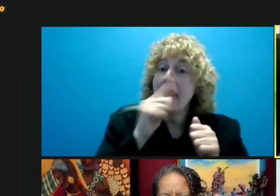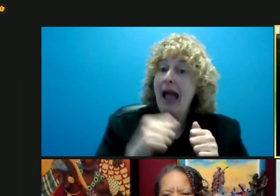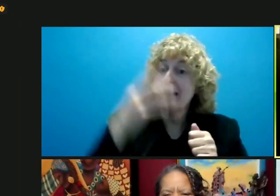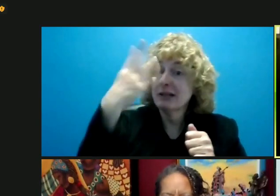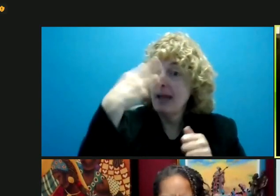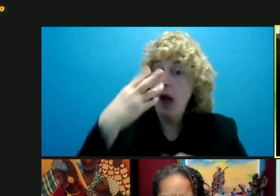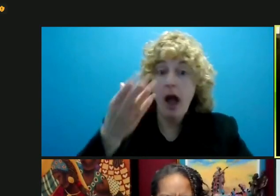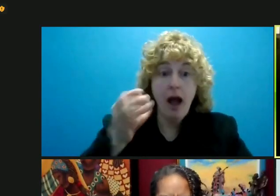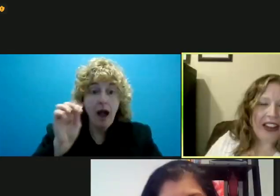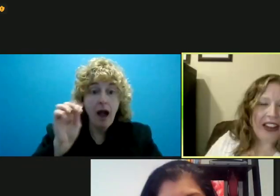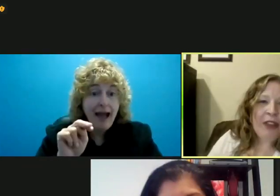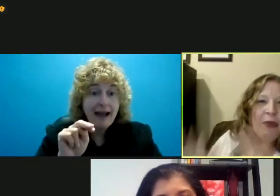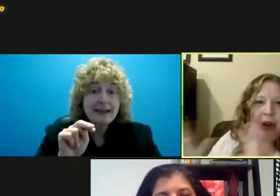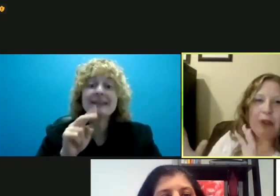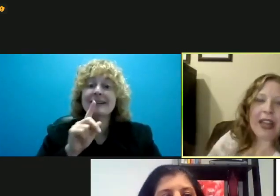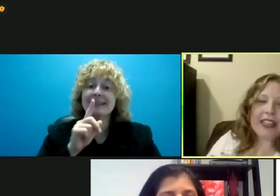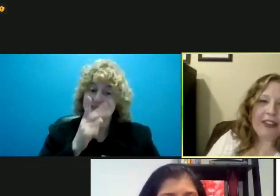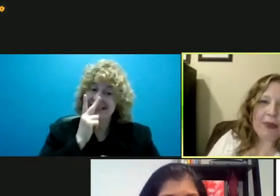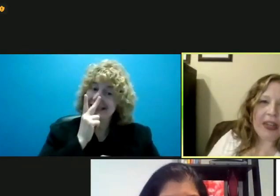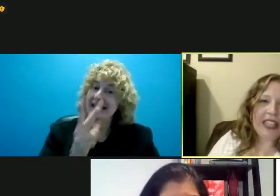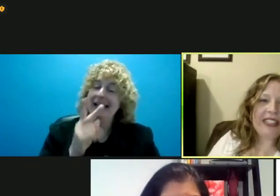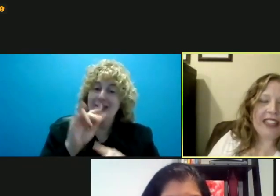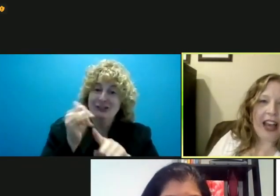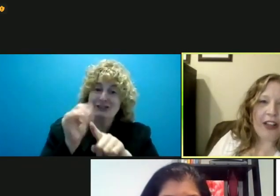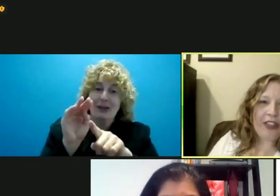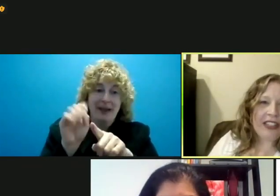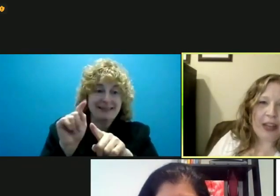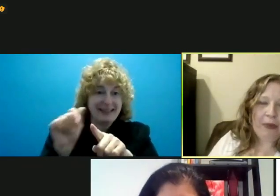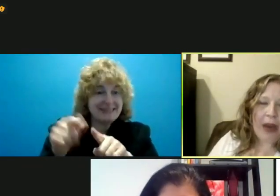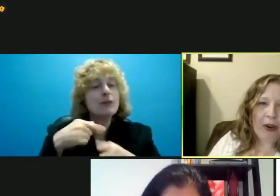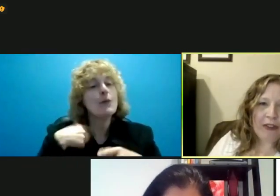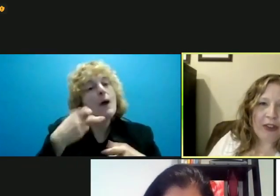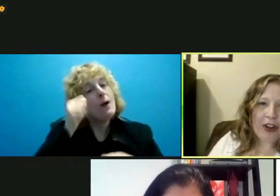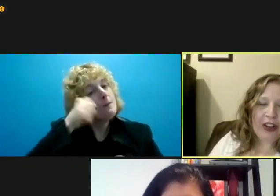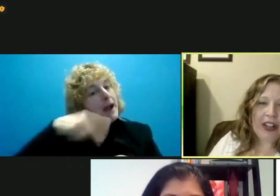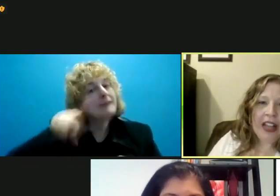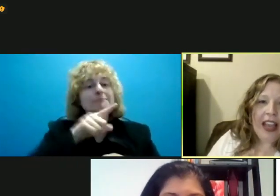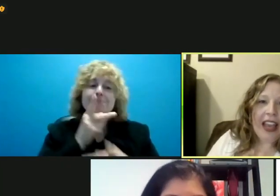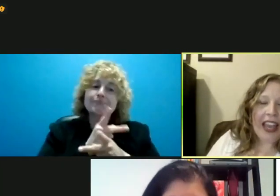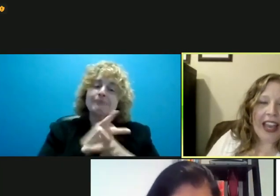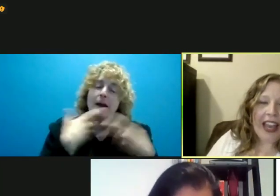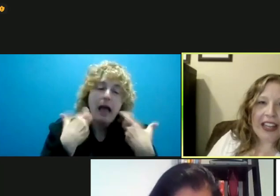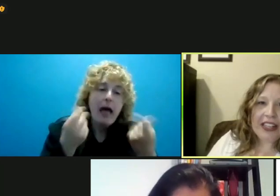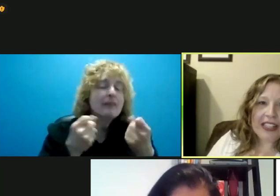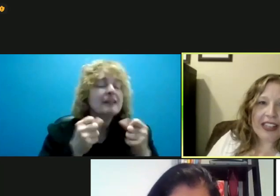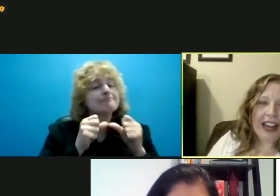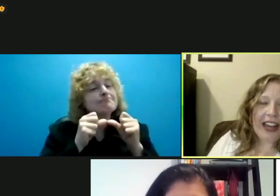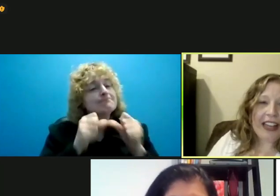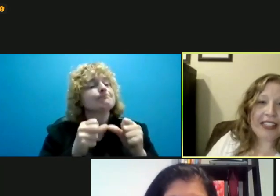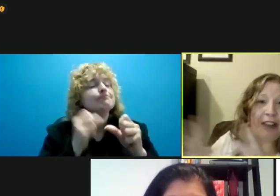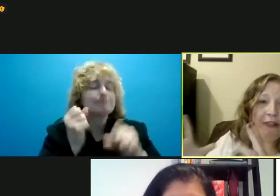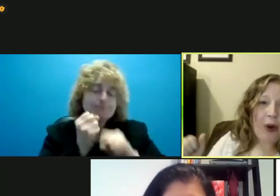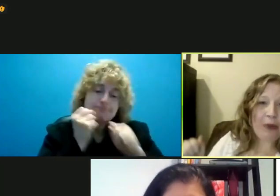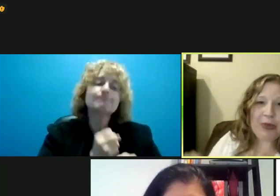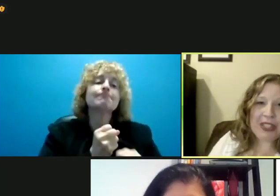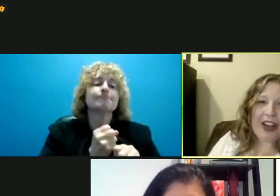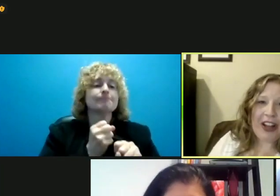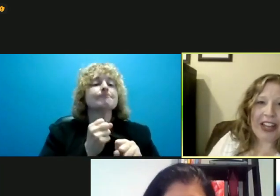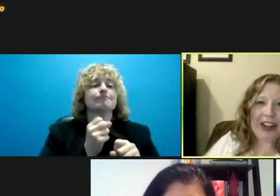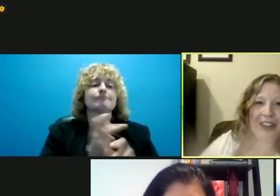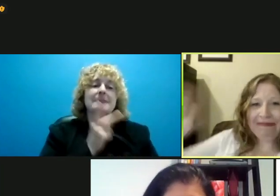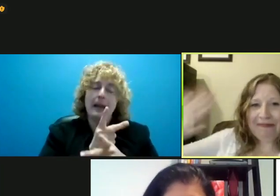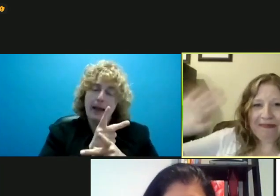and go see Jametta. We want to remind everybody to stay healthy, stay powerful, and stay